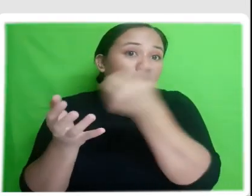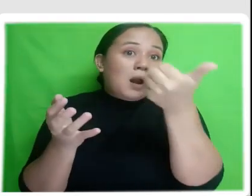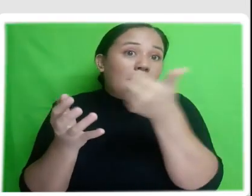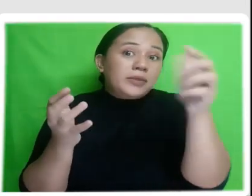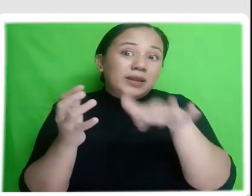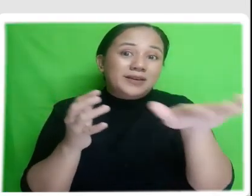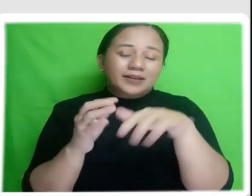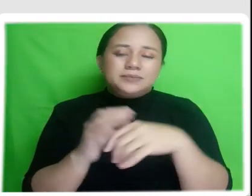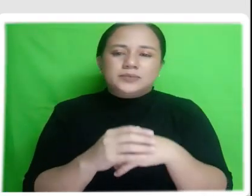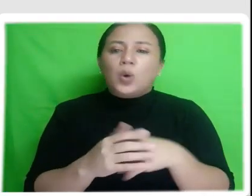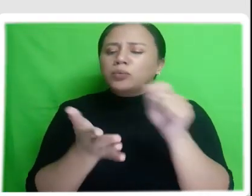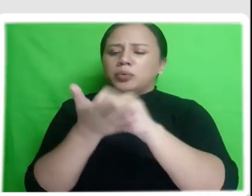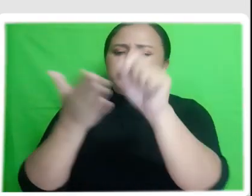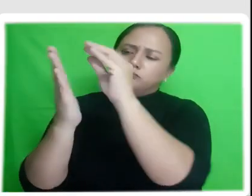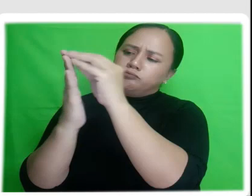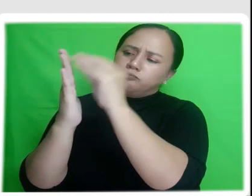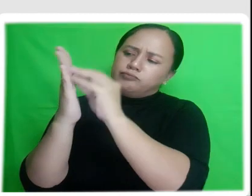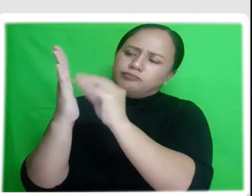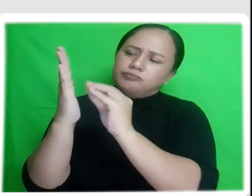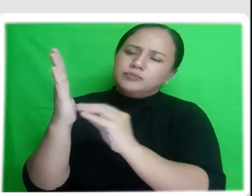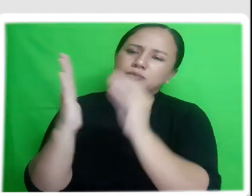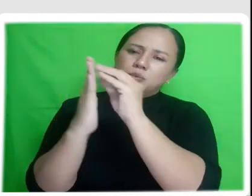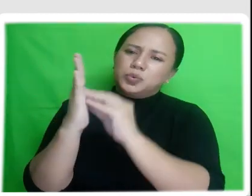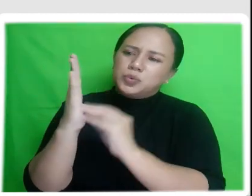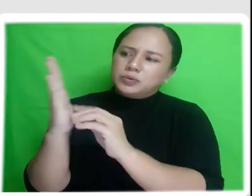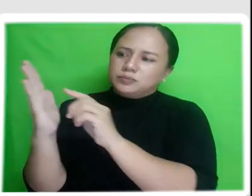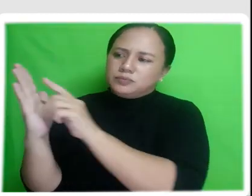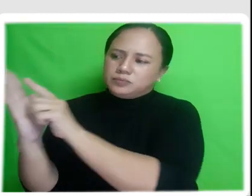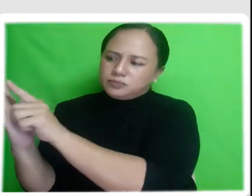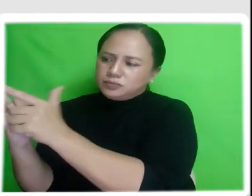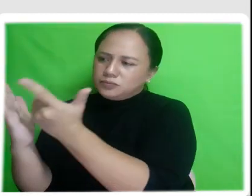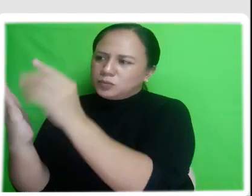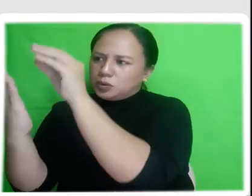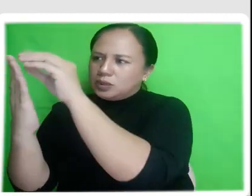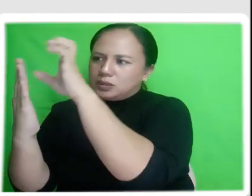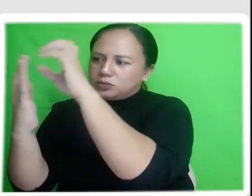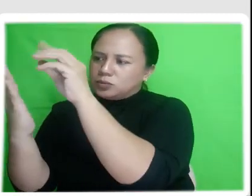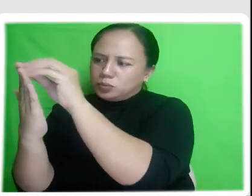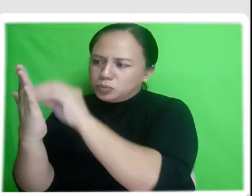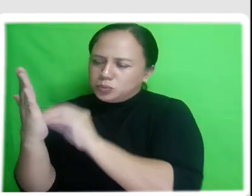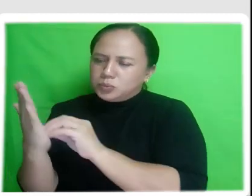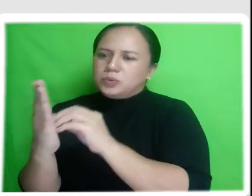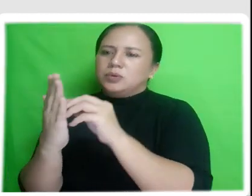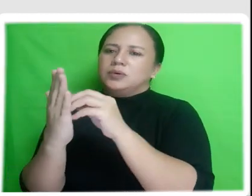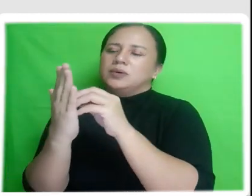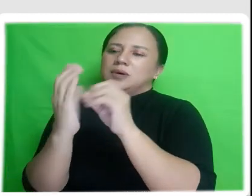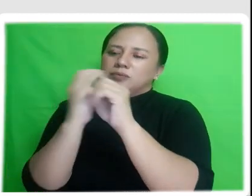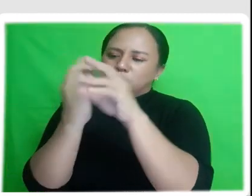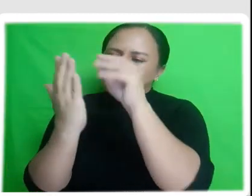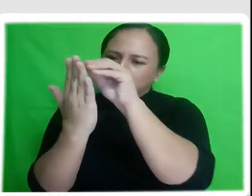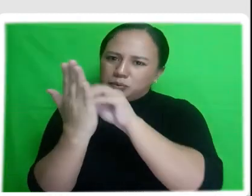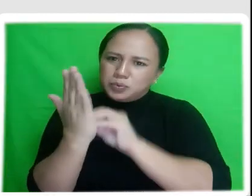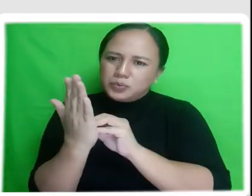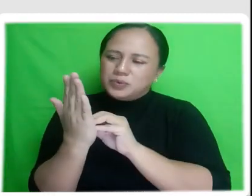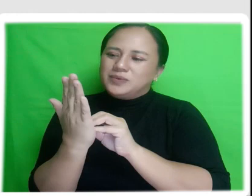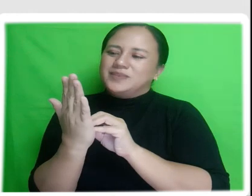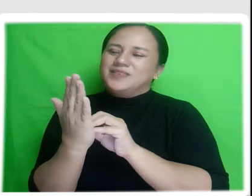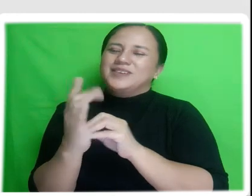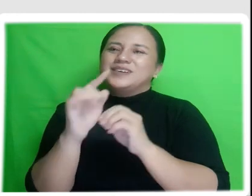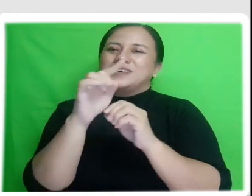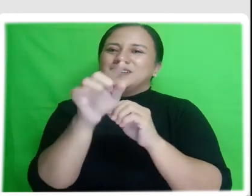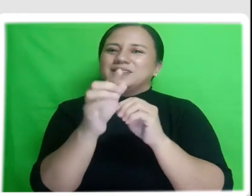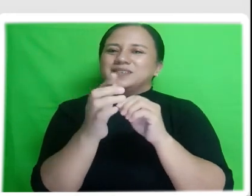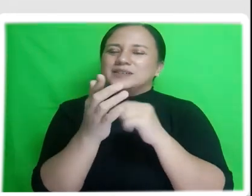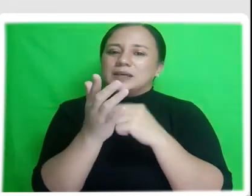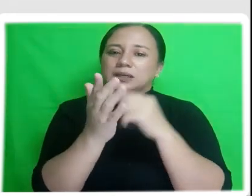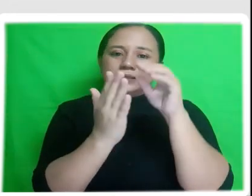write down one after the other what are the motives in the field of education, in